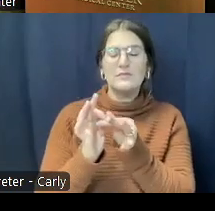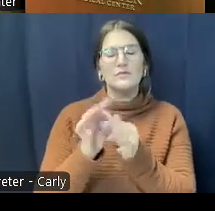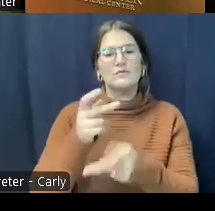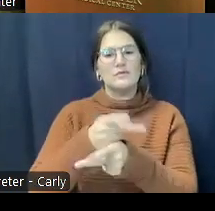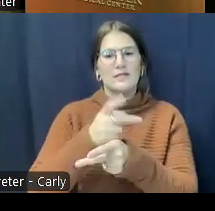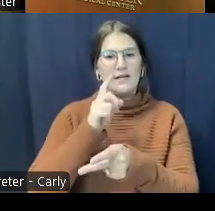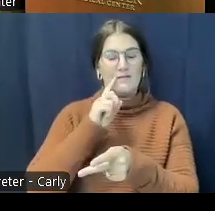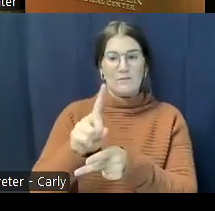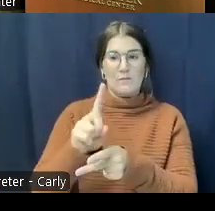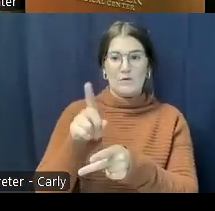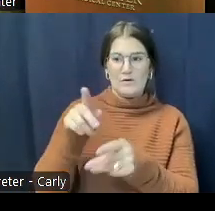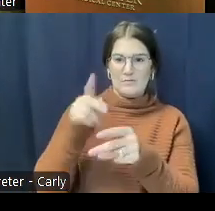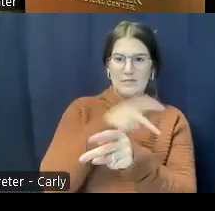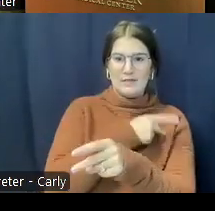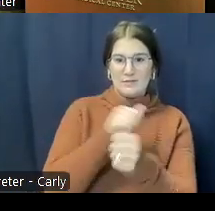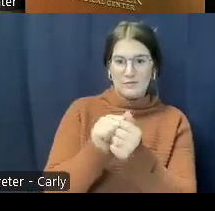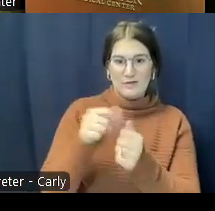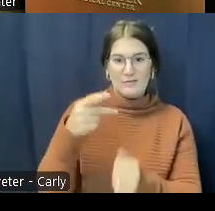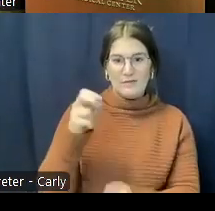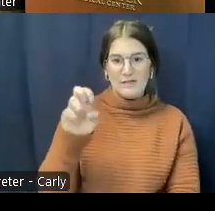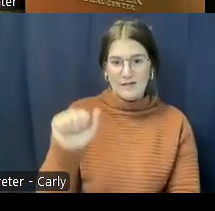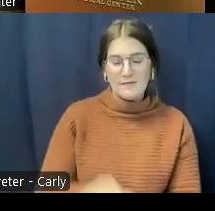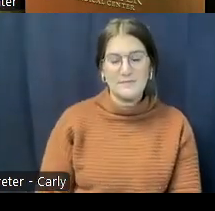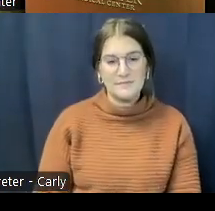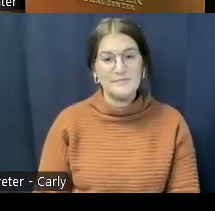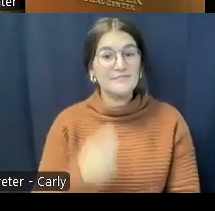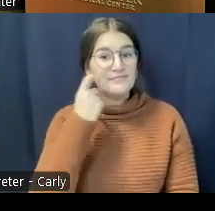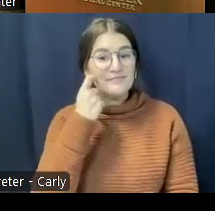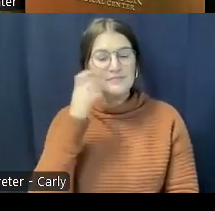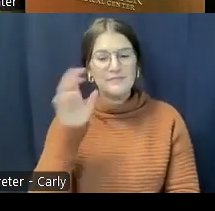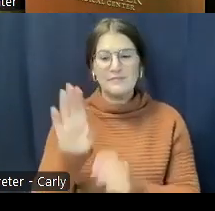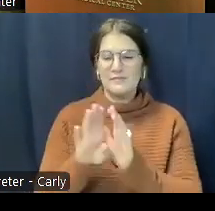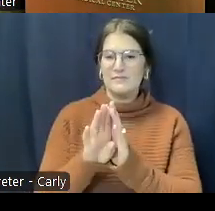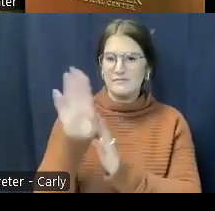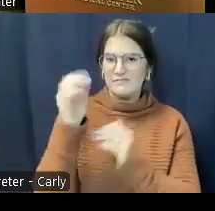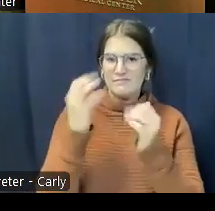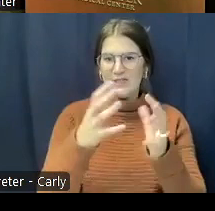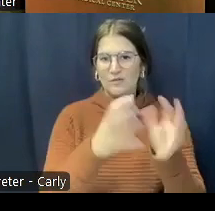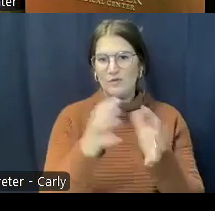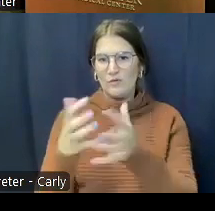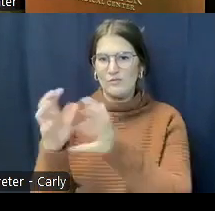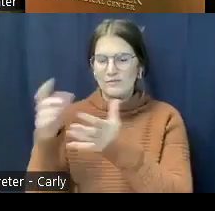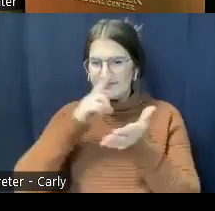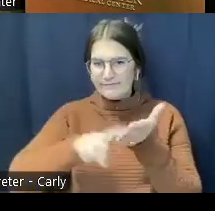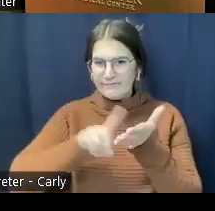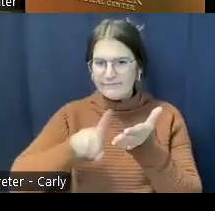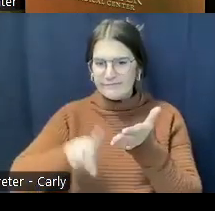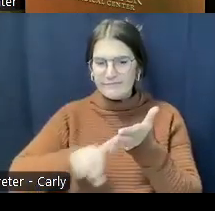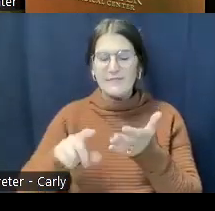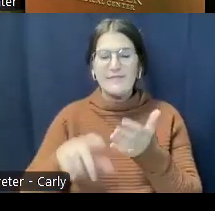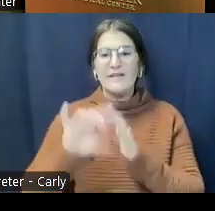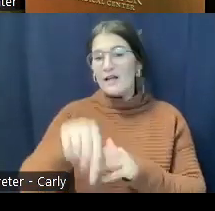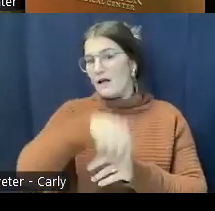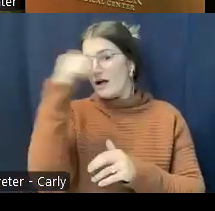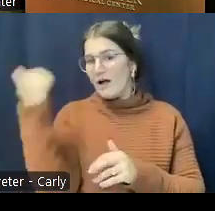with PNEA. More recently, Giuseppe has built several research groups focusing on alternative ways